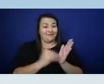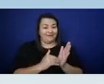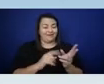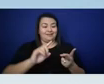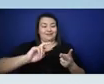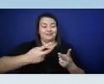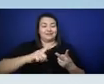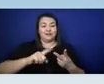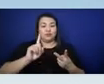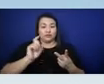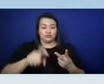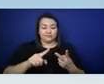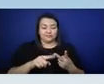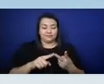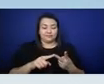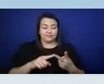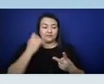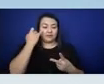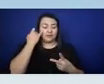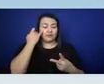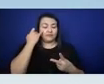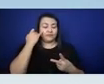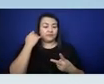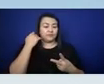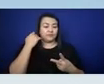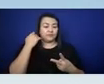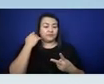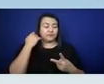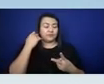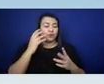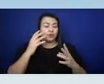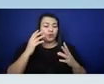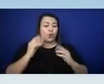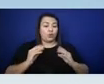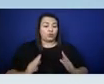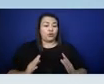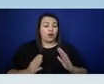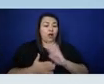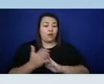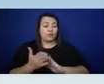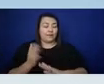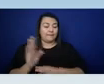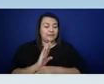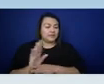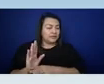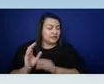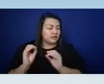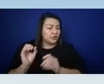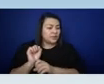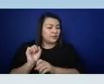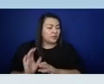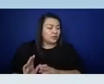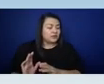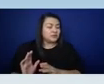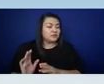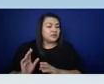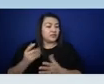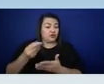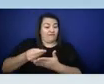My first question is, if you registered last year in the first go-around of these relief funds for small business, do you have